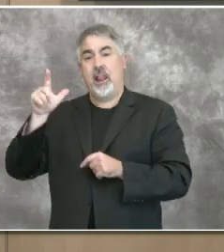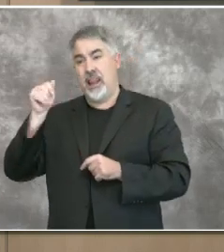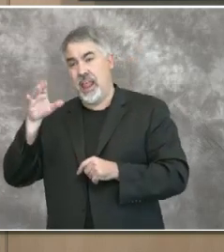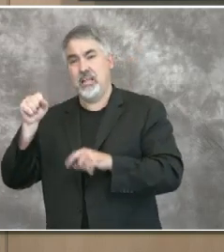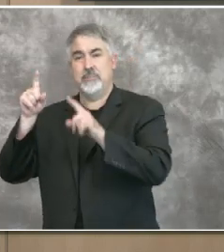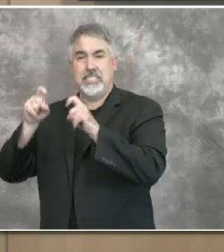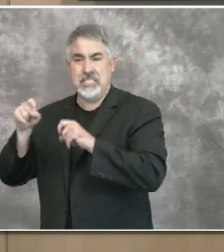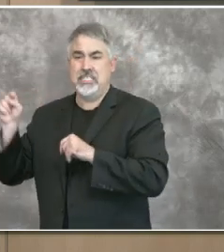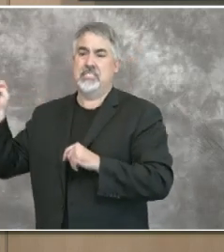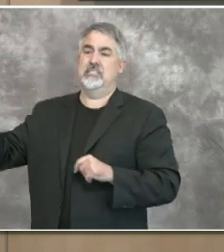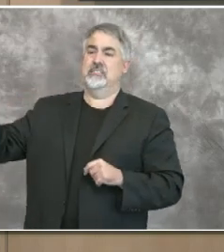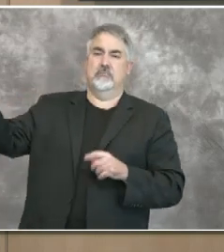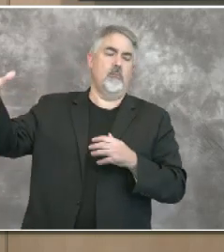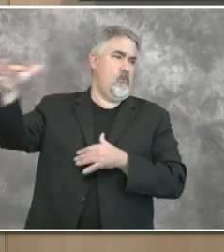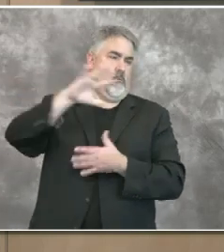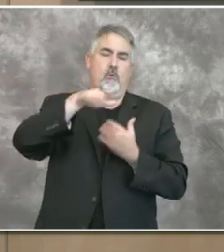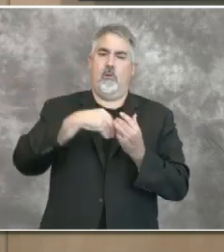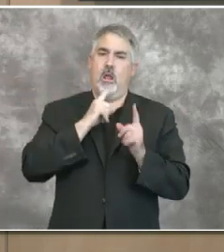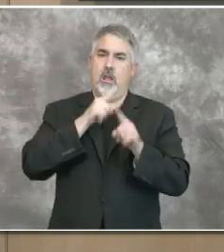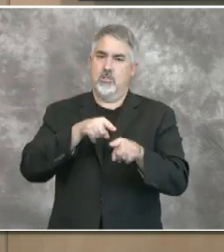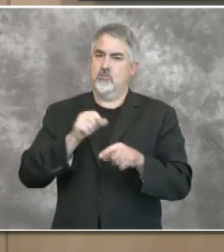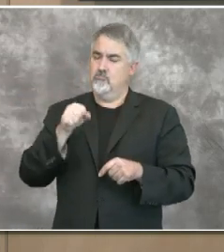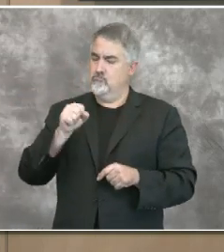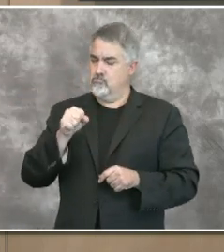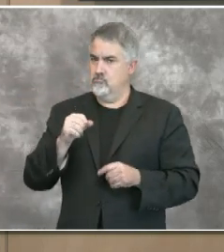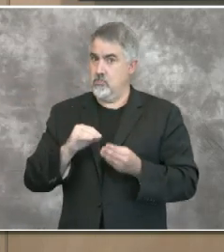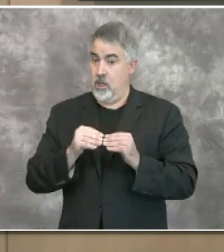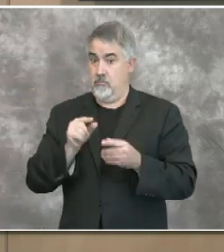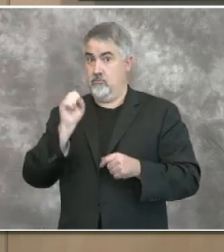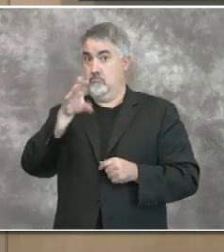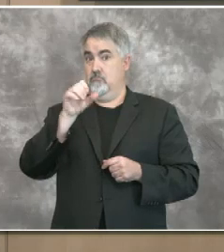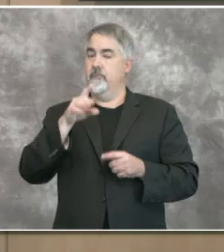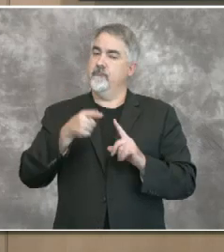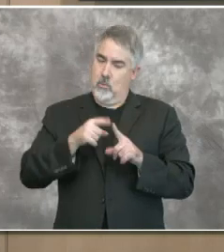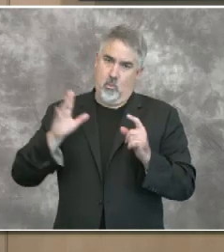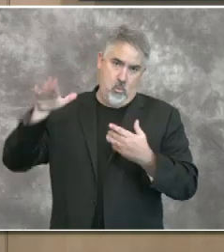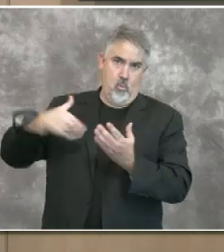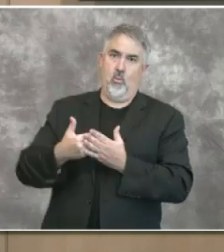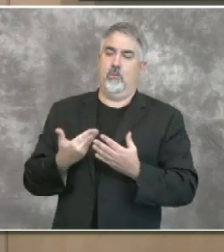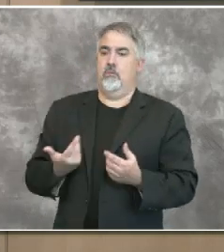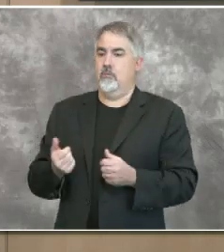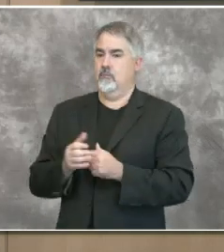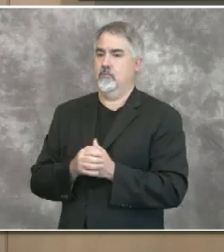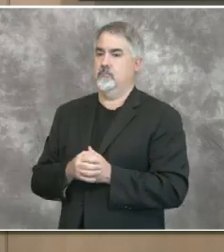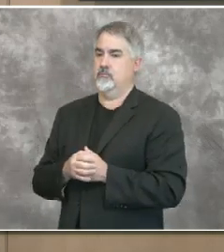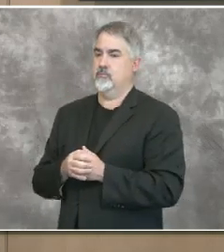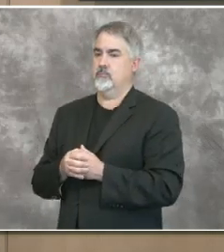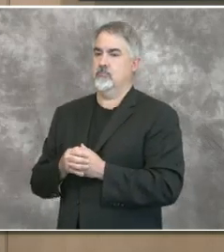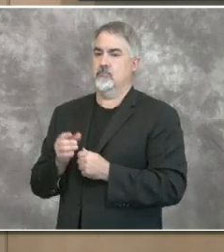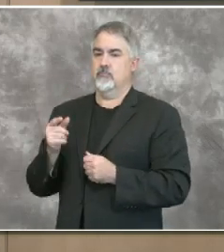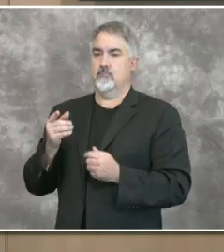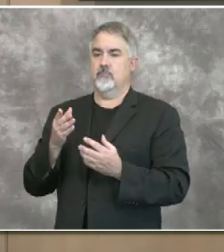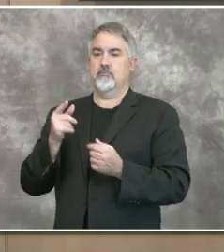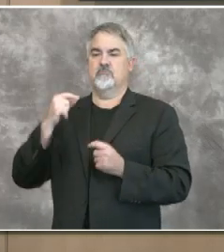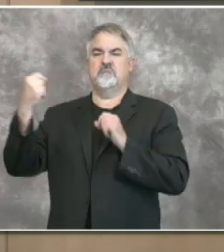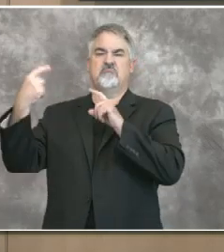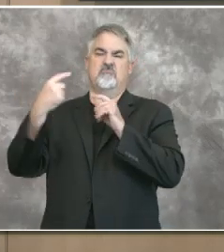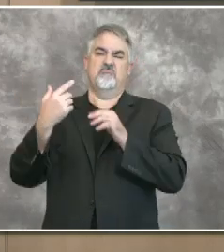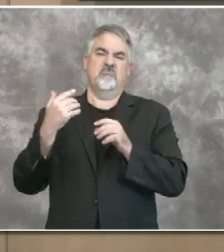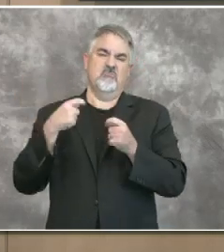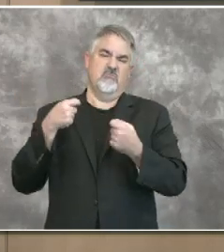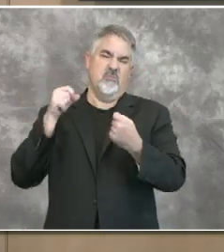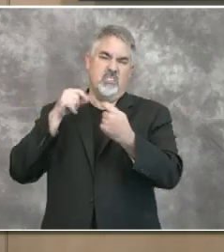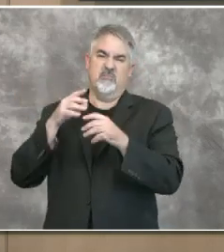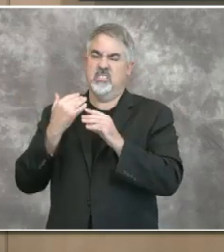that Dr. Wooten mentioned. Many of those are coming through electronic feeds that come through the state. Just had a call earlier with